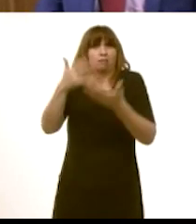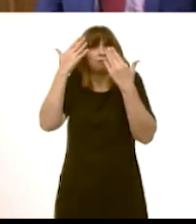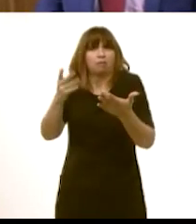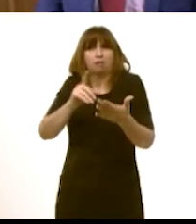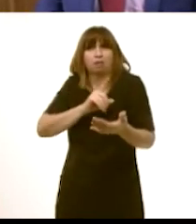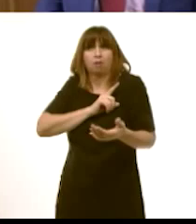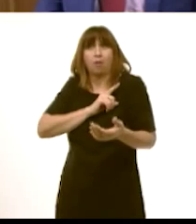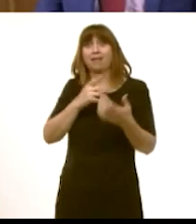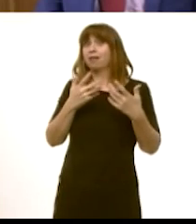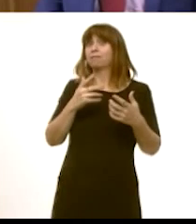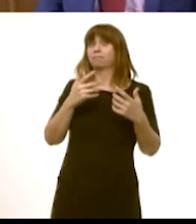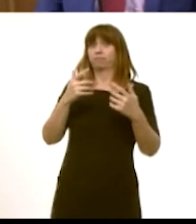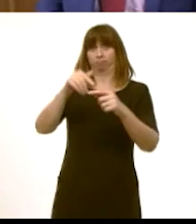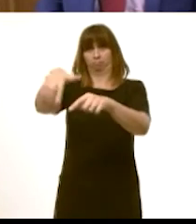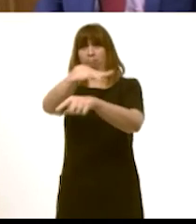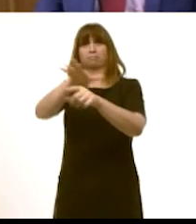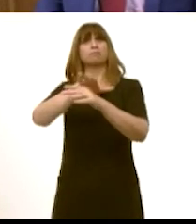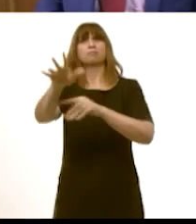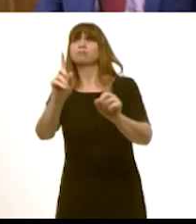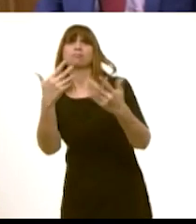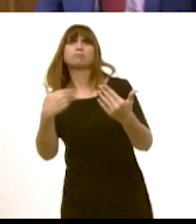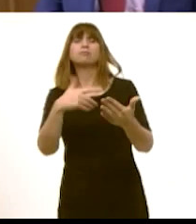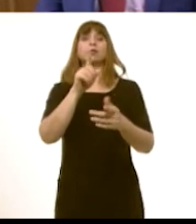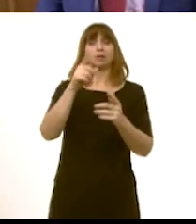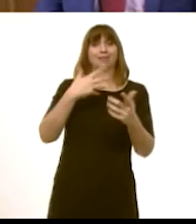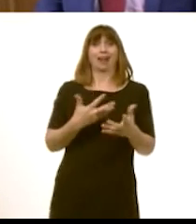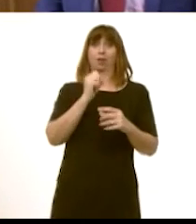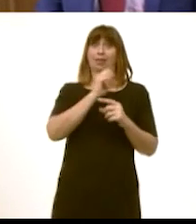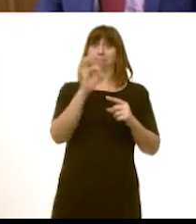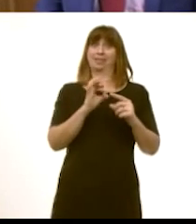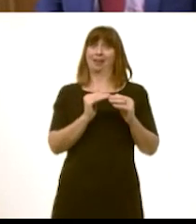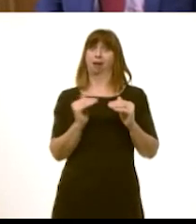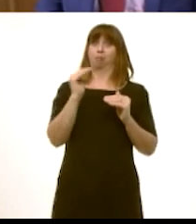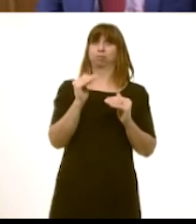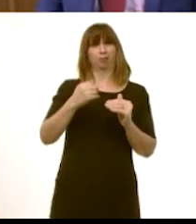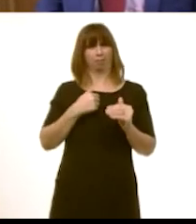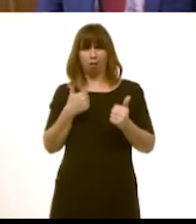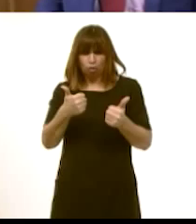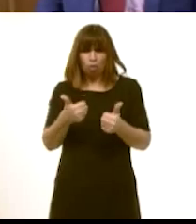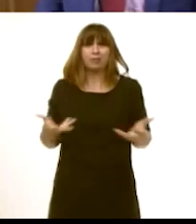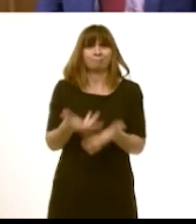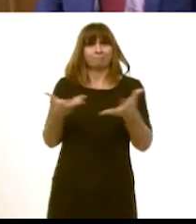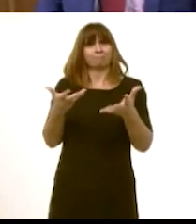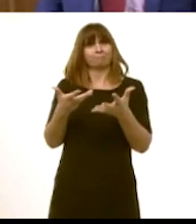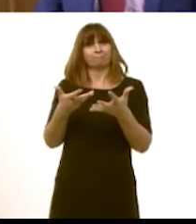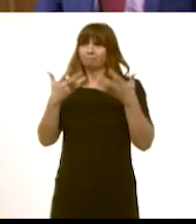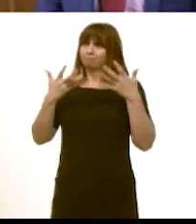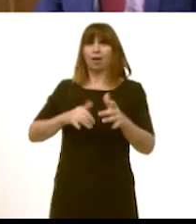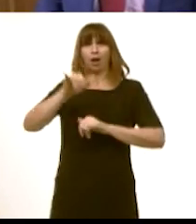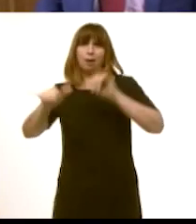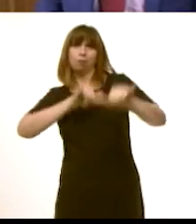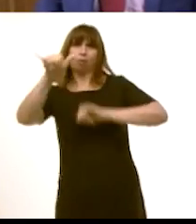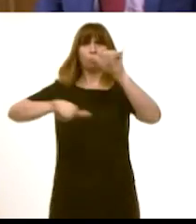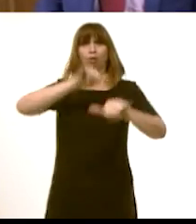10% up in terms of passenger figures compared to last year. That's what government can do for airports. If the Tories had had their way, the airport would now